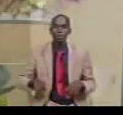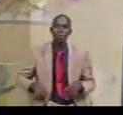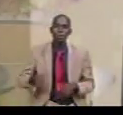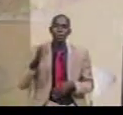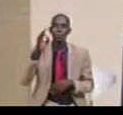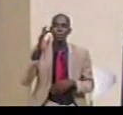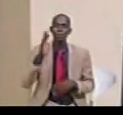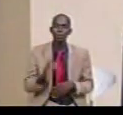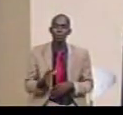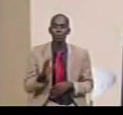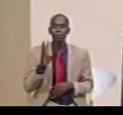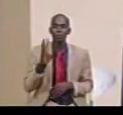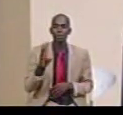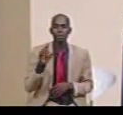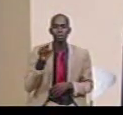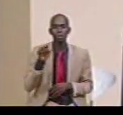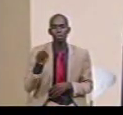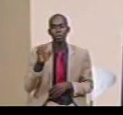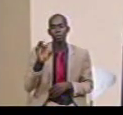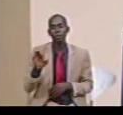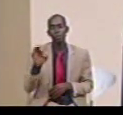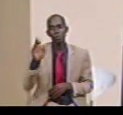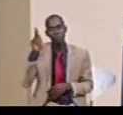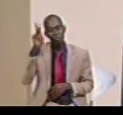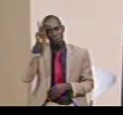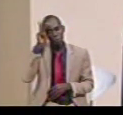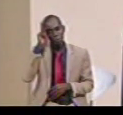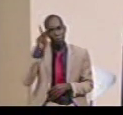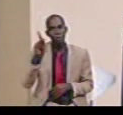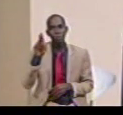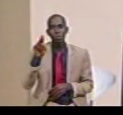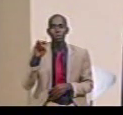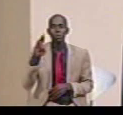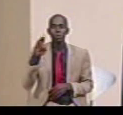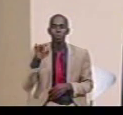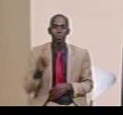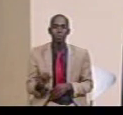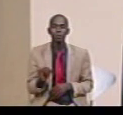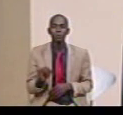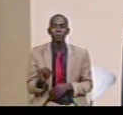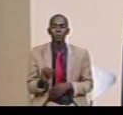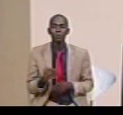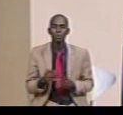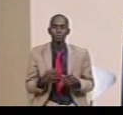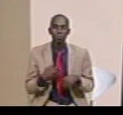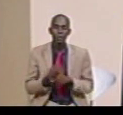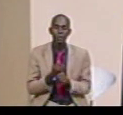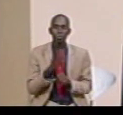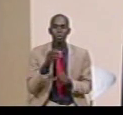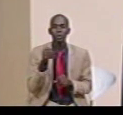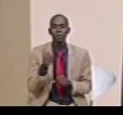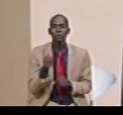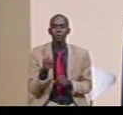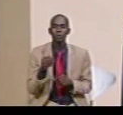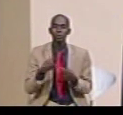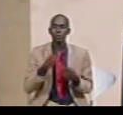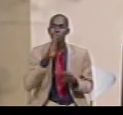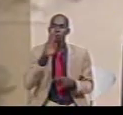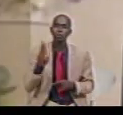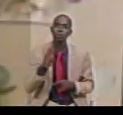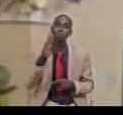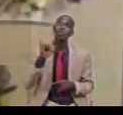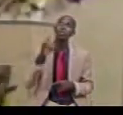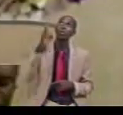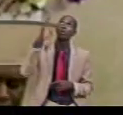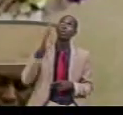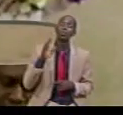Pastor Dr. William KUMUYI, availing himself to God to be a